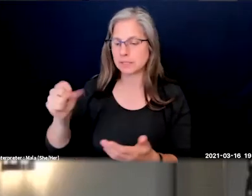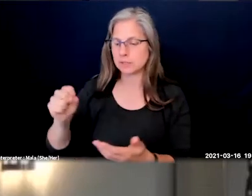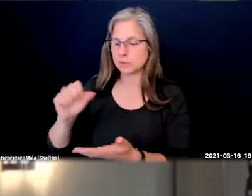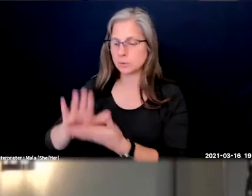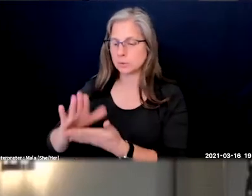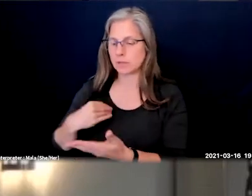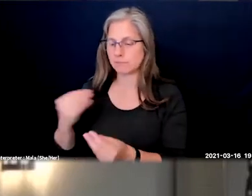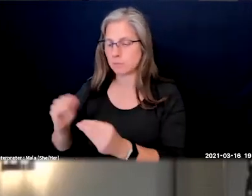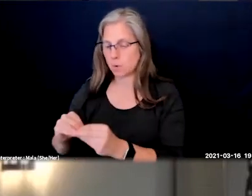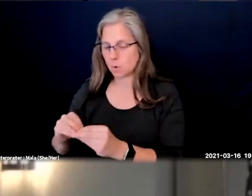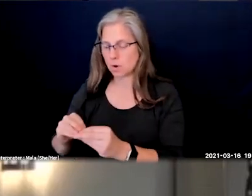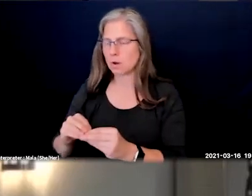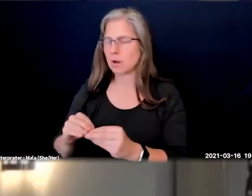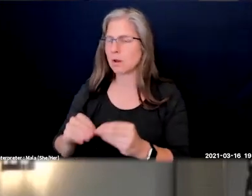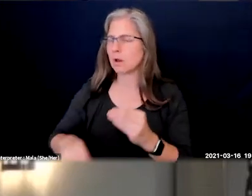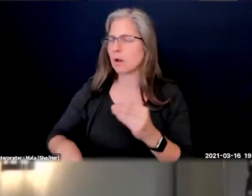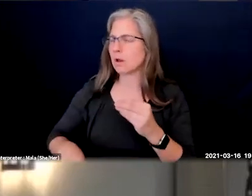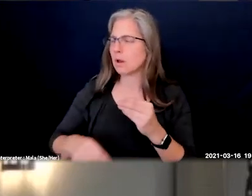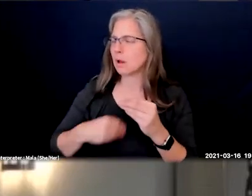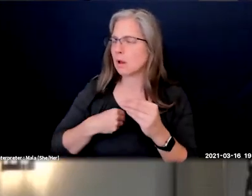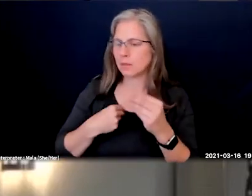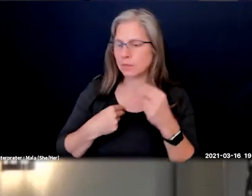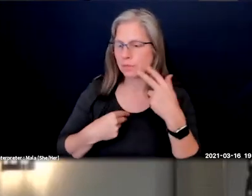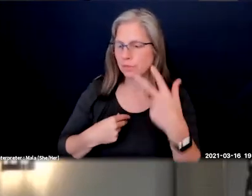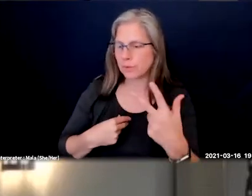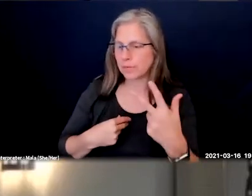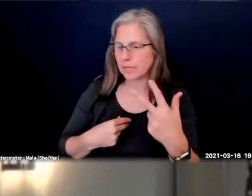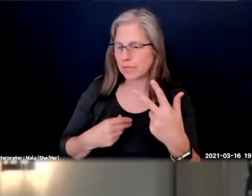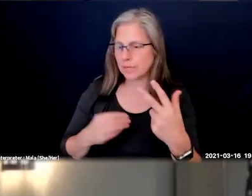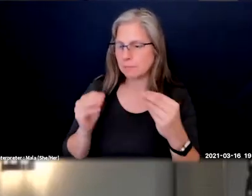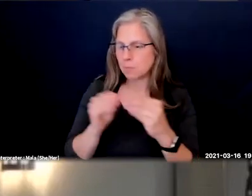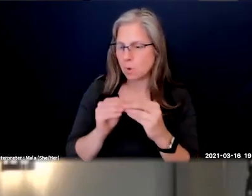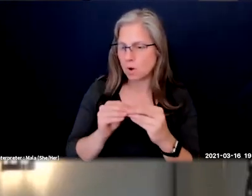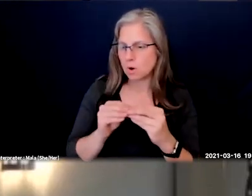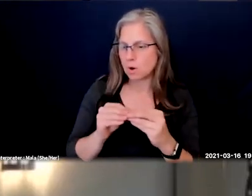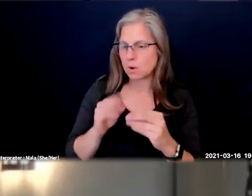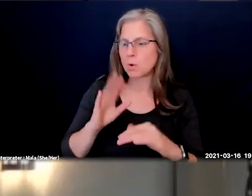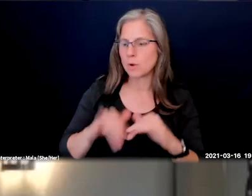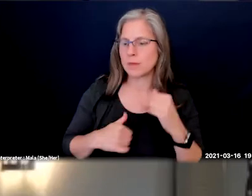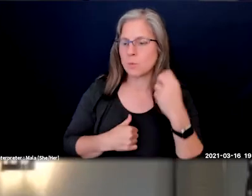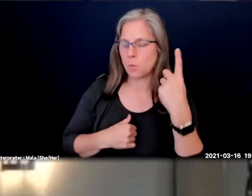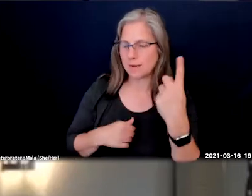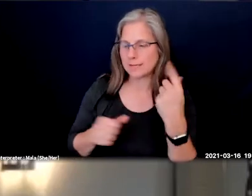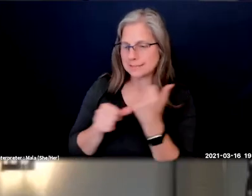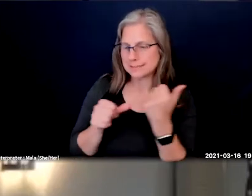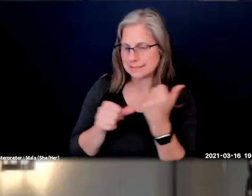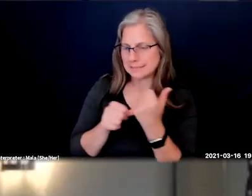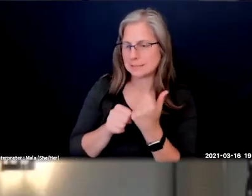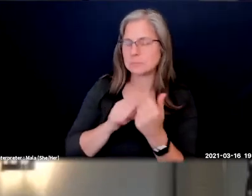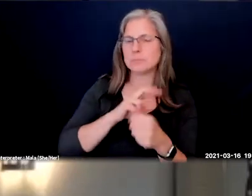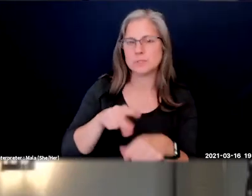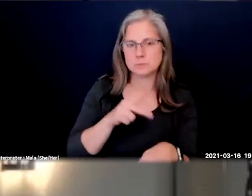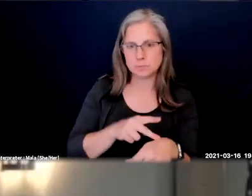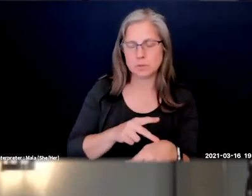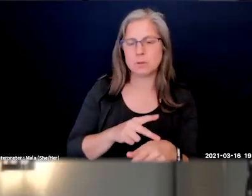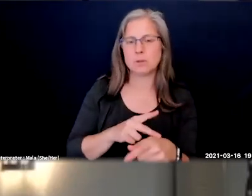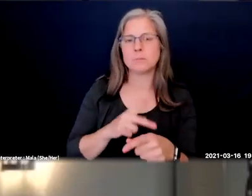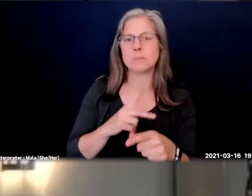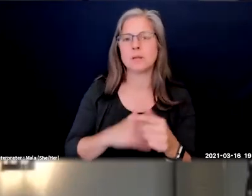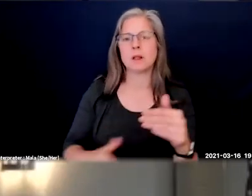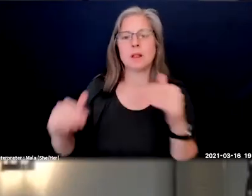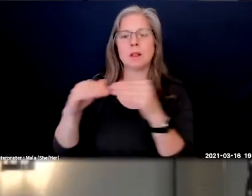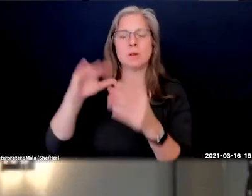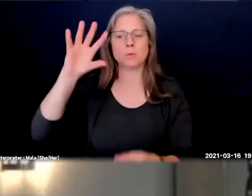Adding 3 more positions would bring us to at least half time for each school, and that'll bring us up to 5